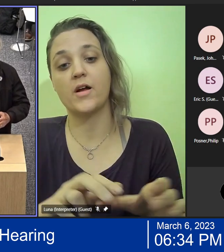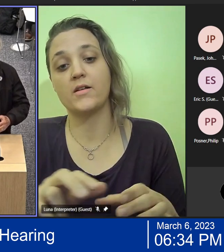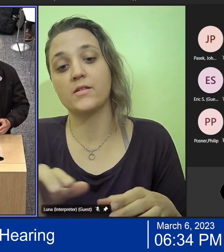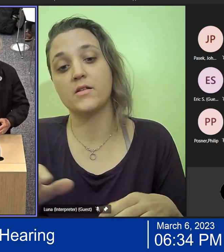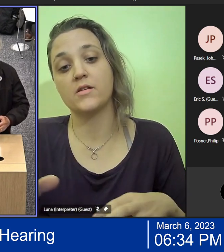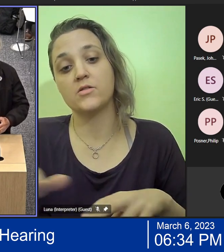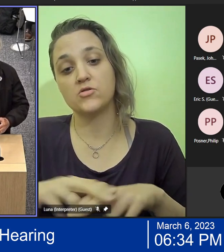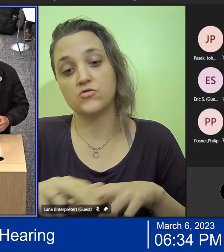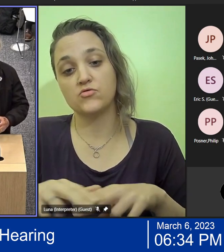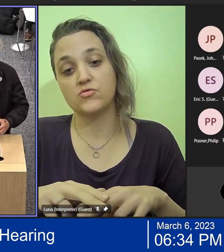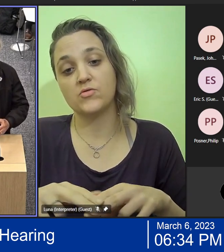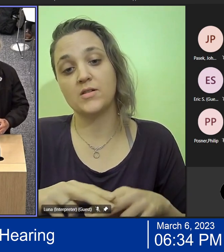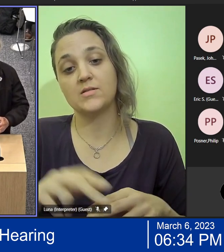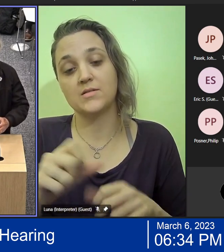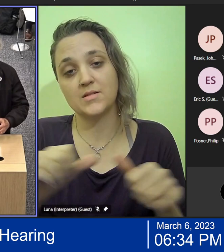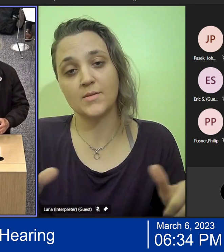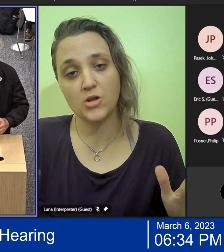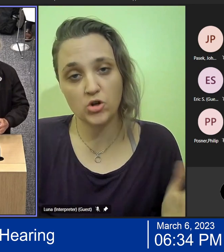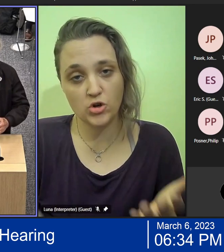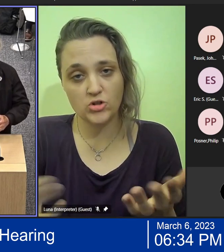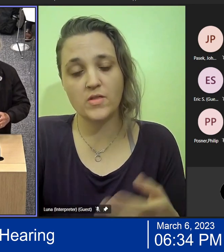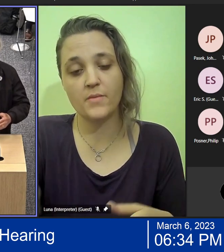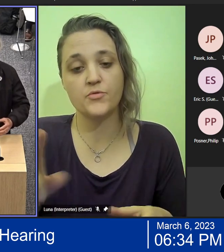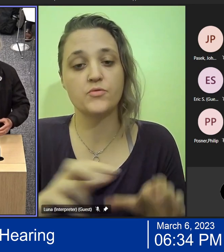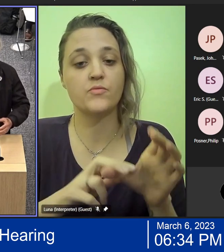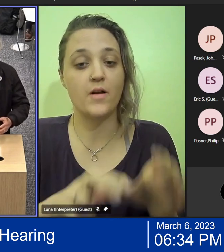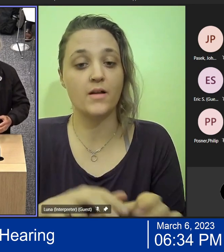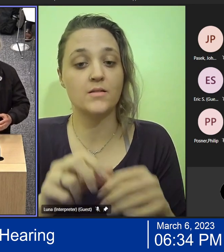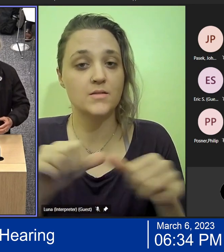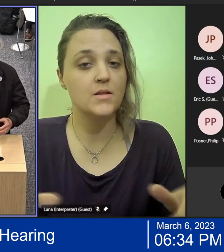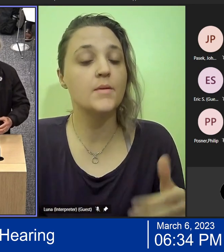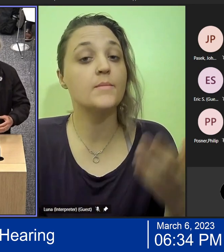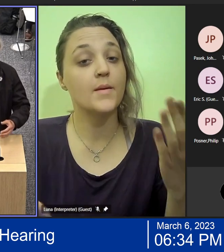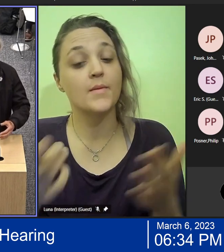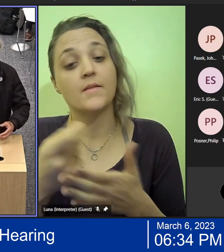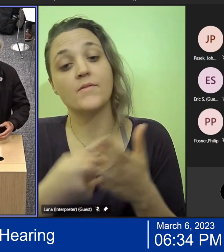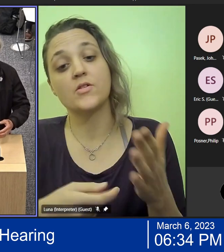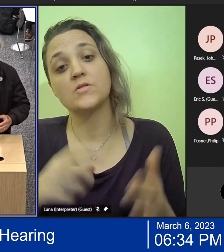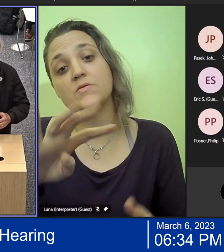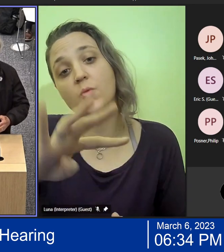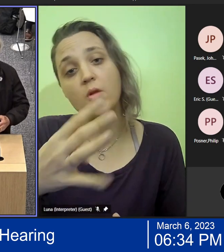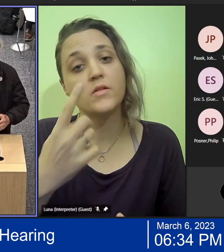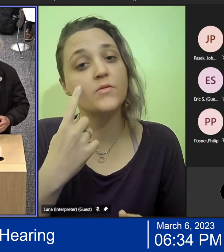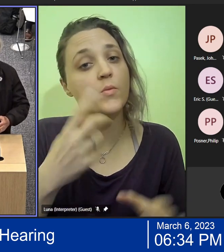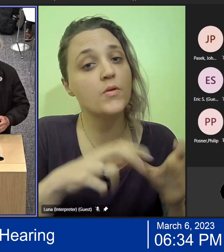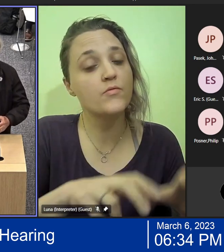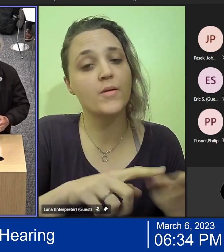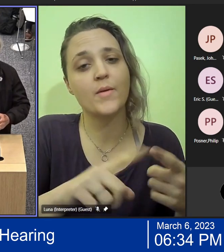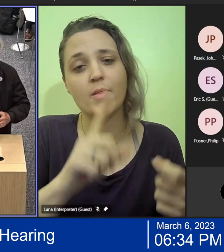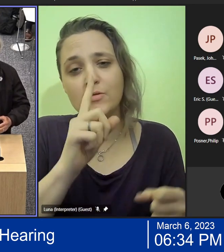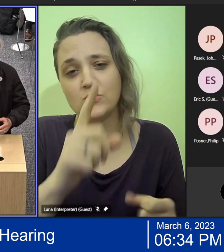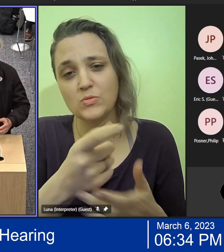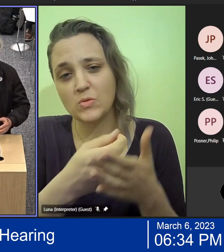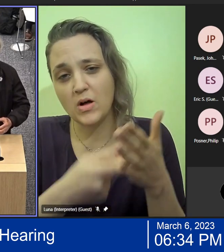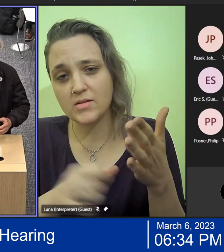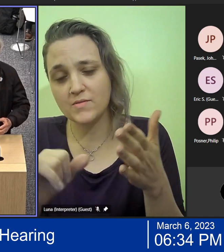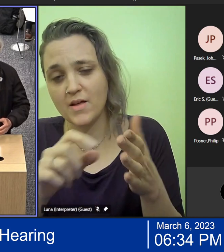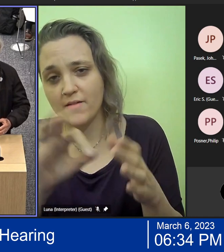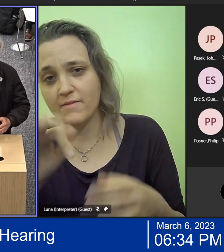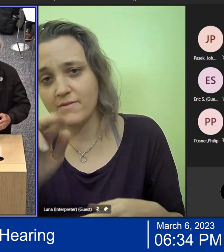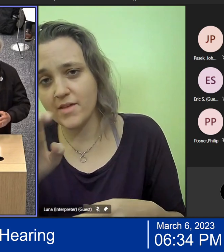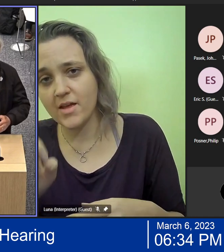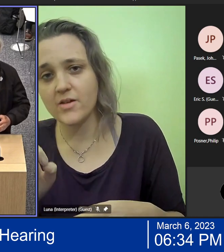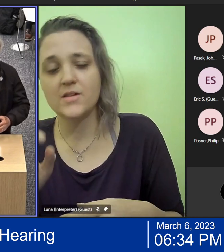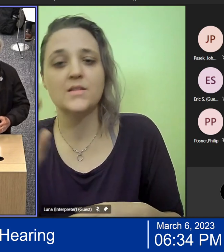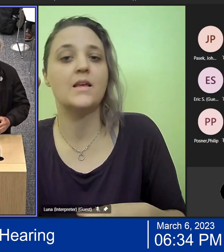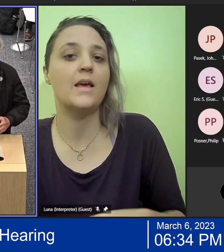federal employees to ride the transit system. They encourage federal employees to ride the system. Maybe the fare is $4 for a ride, but the